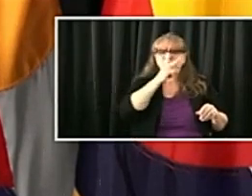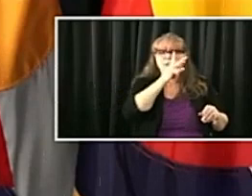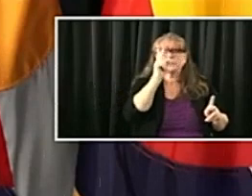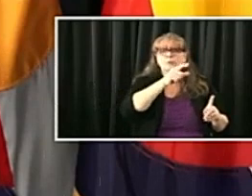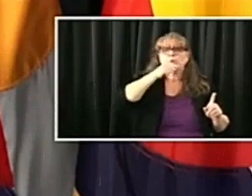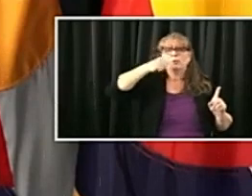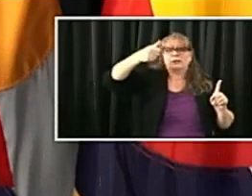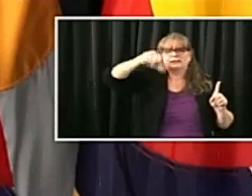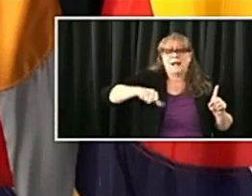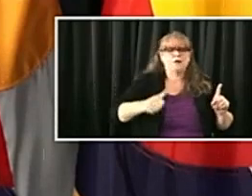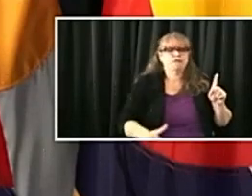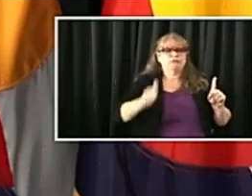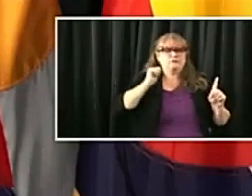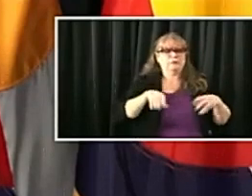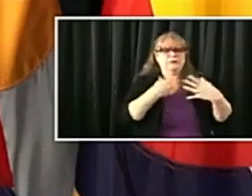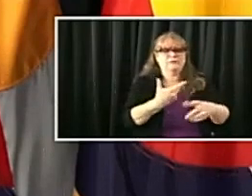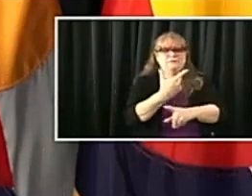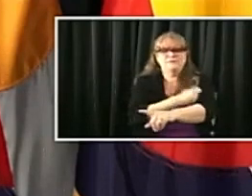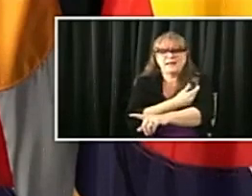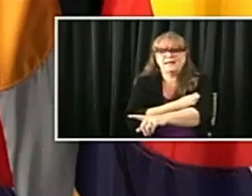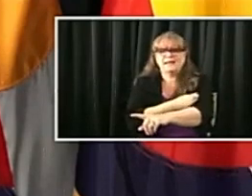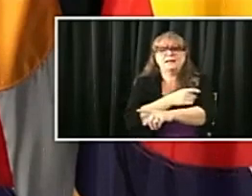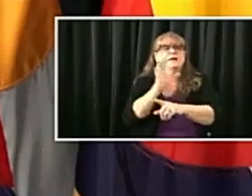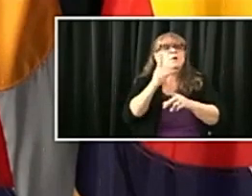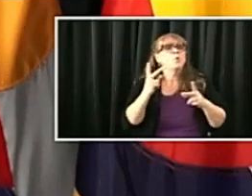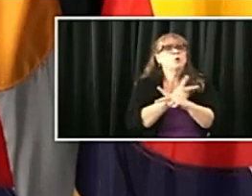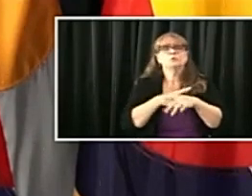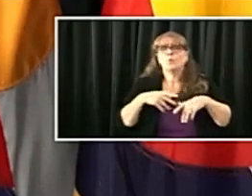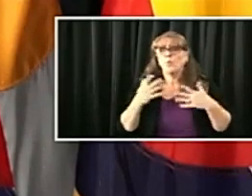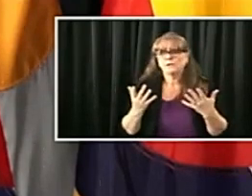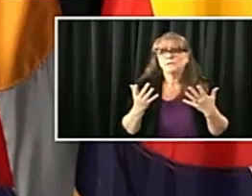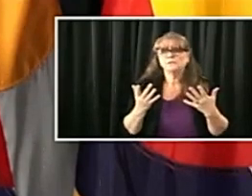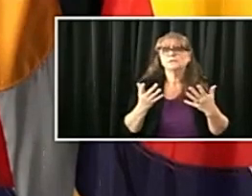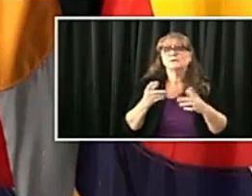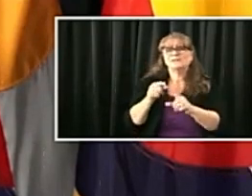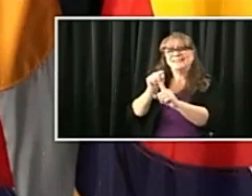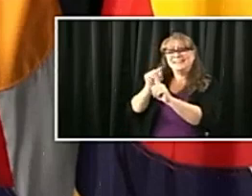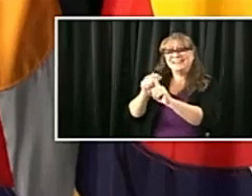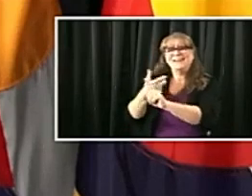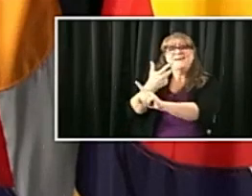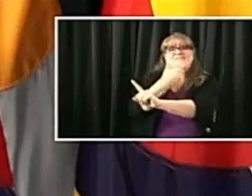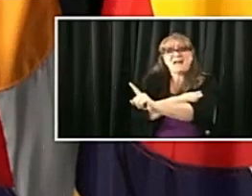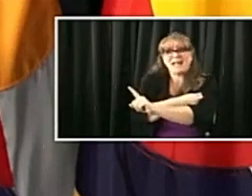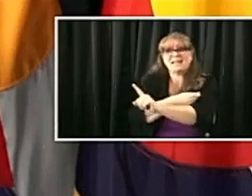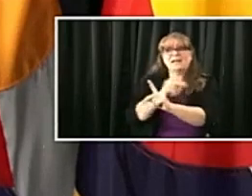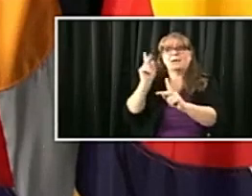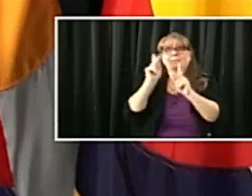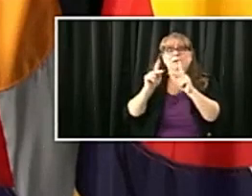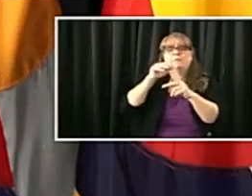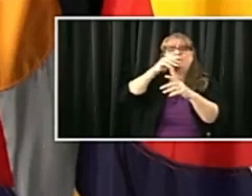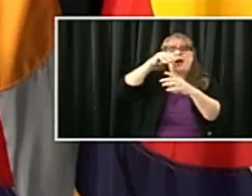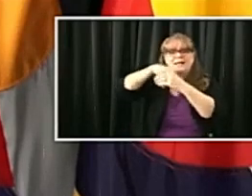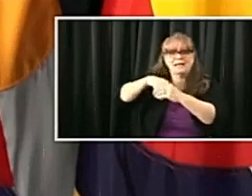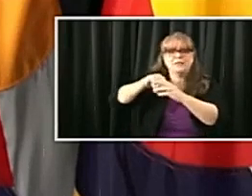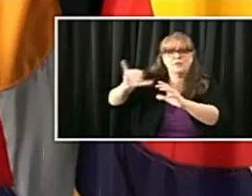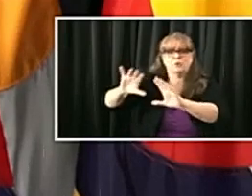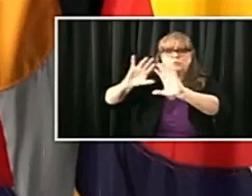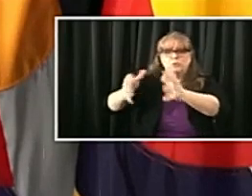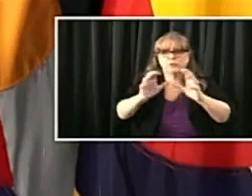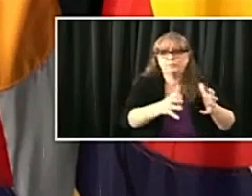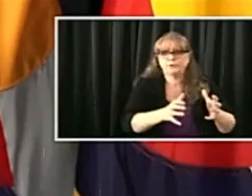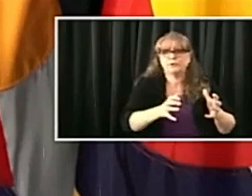react. The bigger problem has been vaccinating people out of sequence, meaning instead of over 70, there's been a few instances